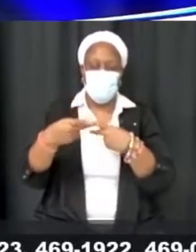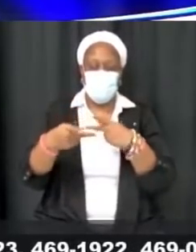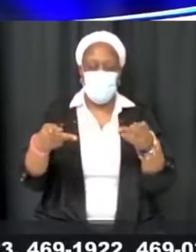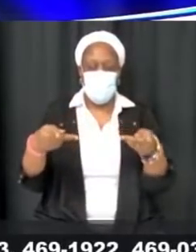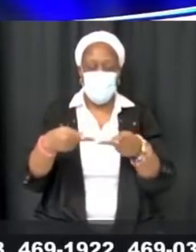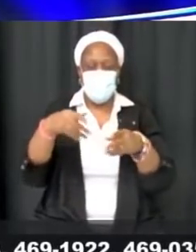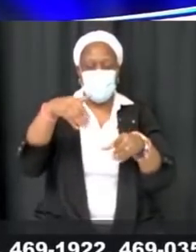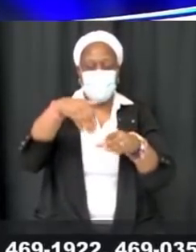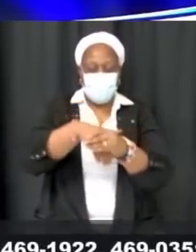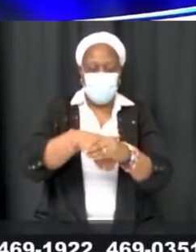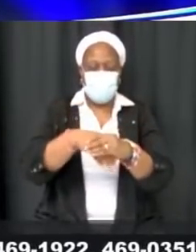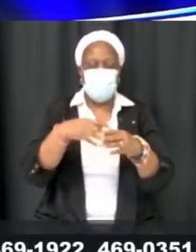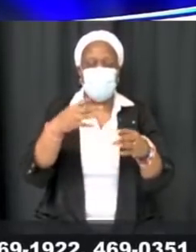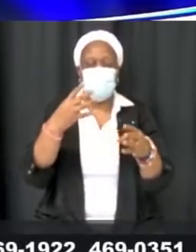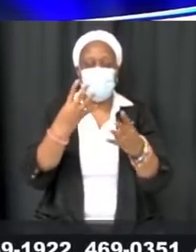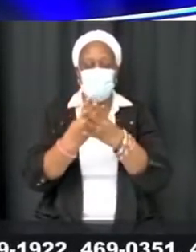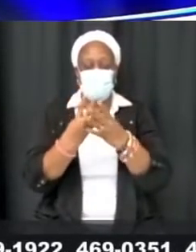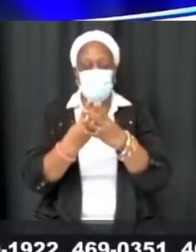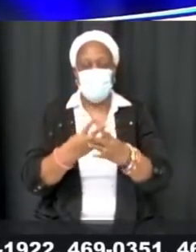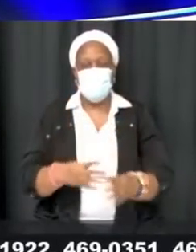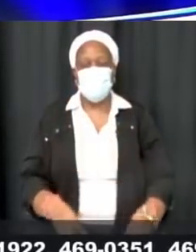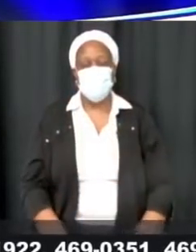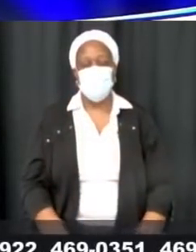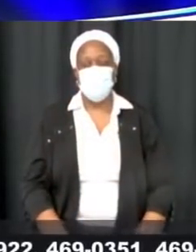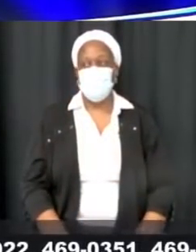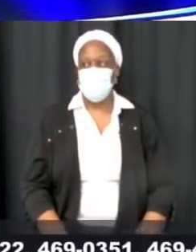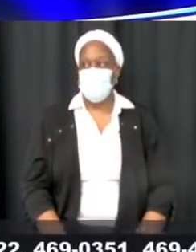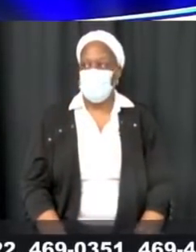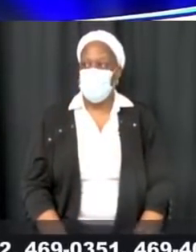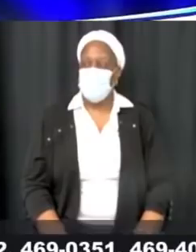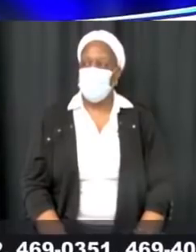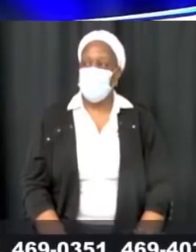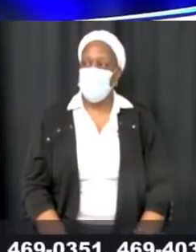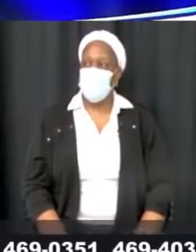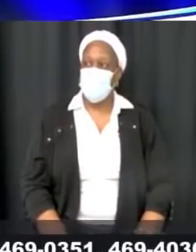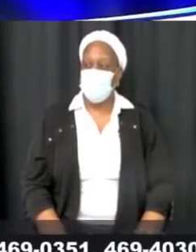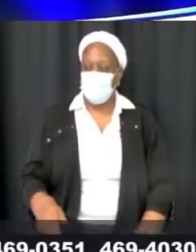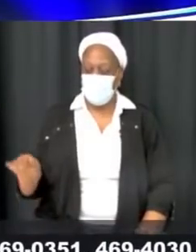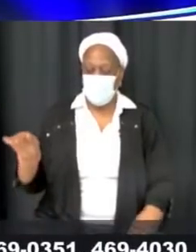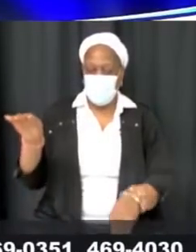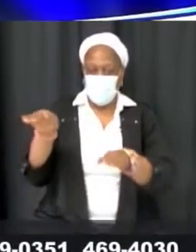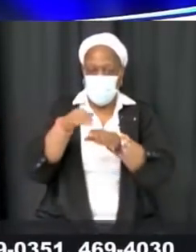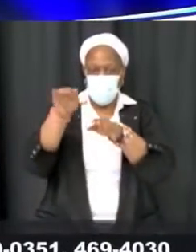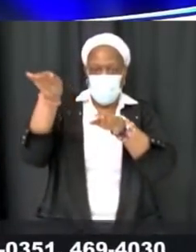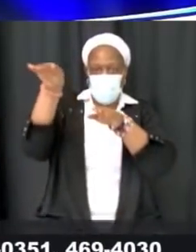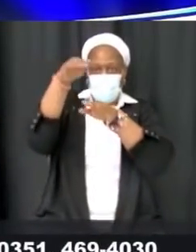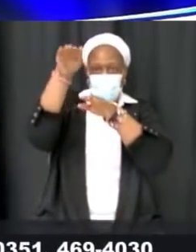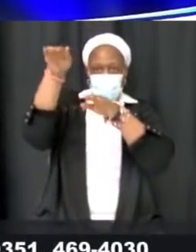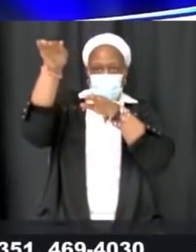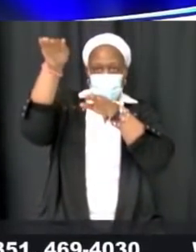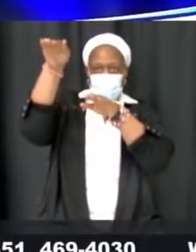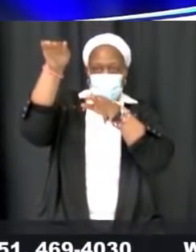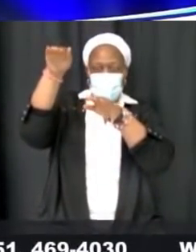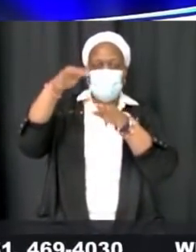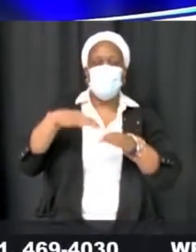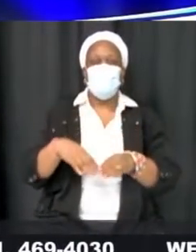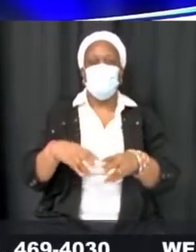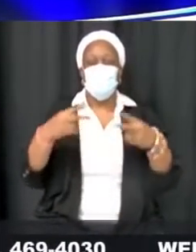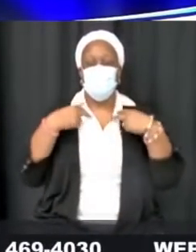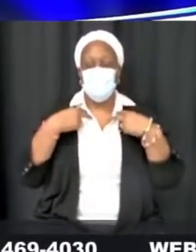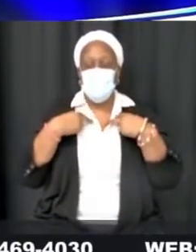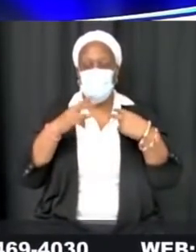compound, about two or three floors. One floor is dedicated to cells, and there are about 25 prisoners in there